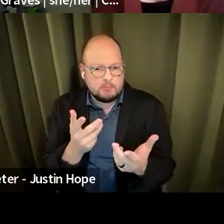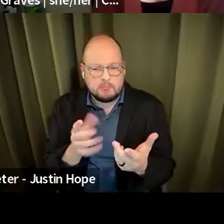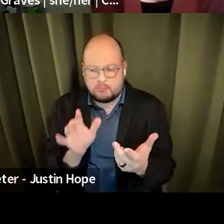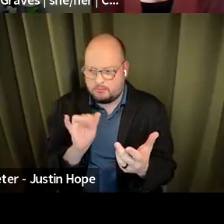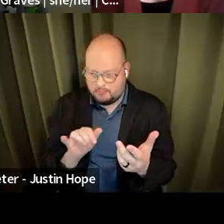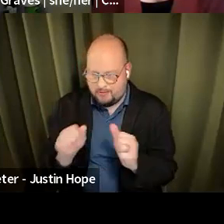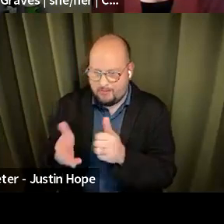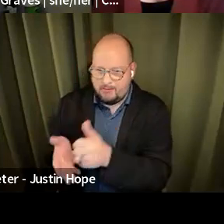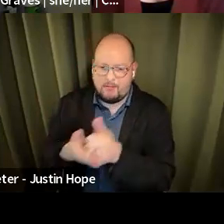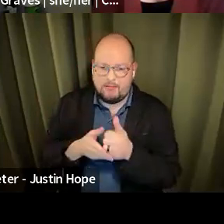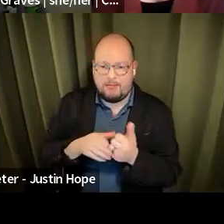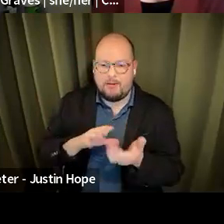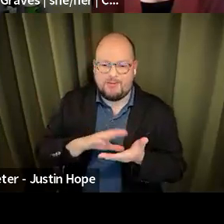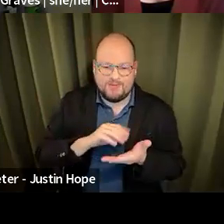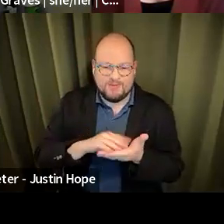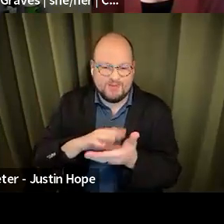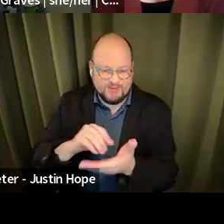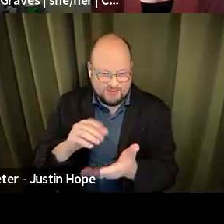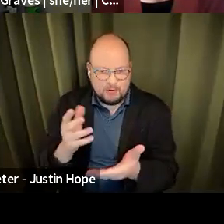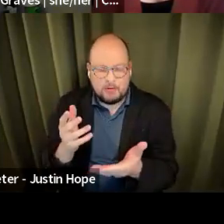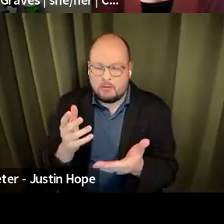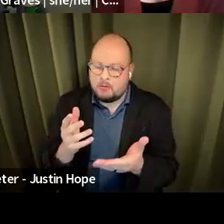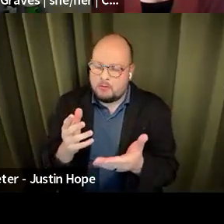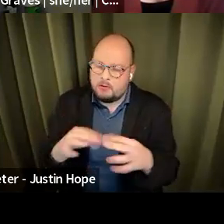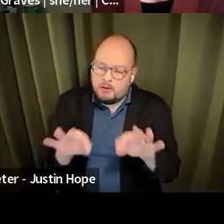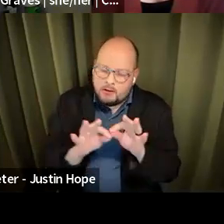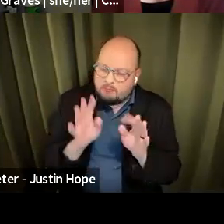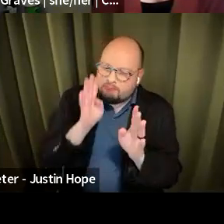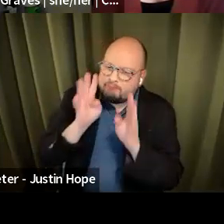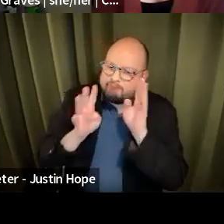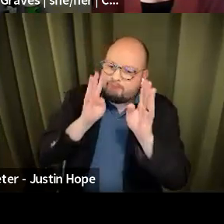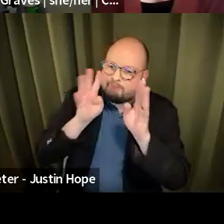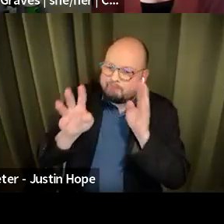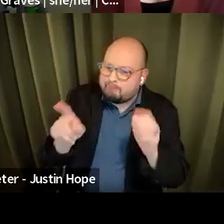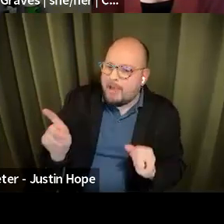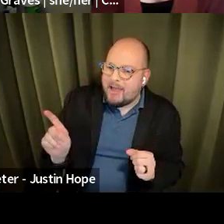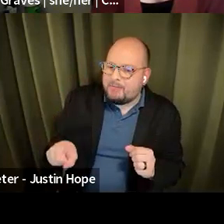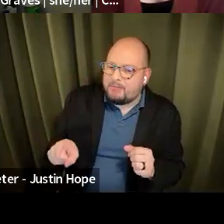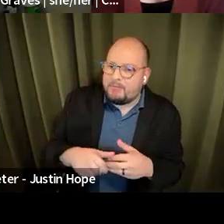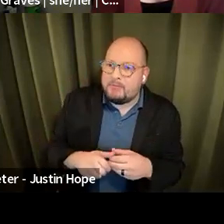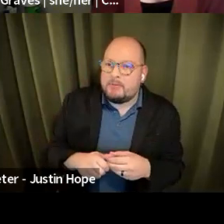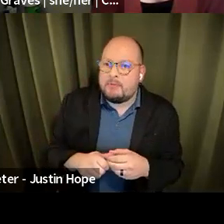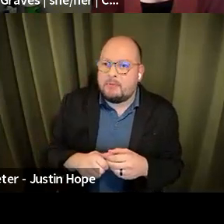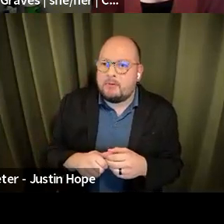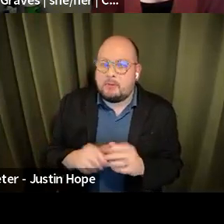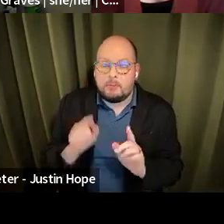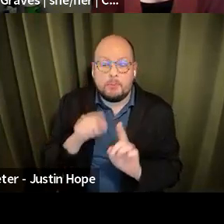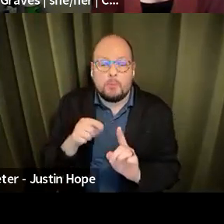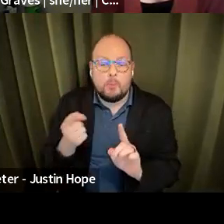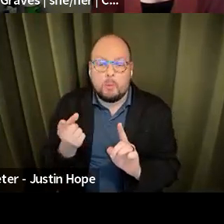information. You have to be creative, because at the end of the day, it's really looking at how we